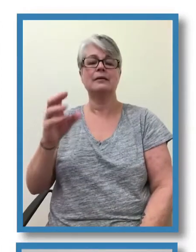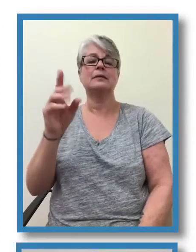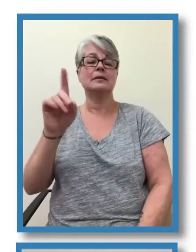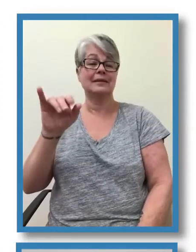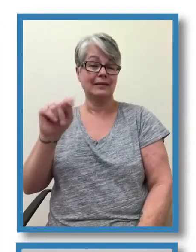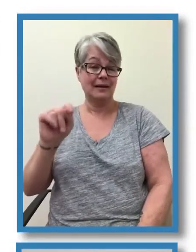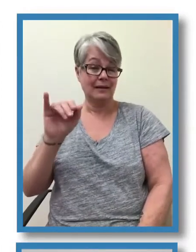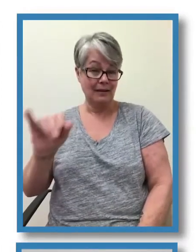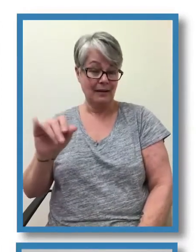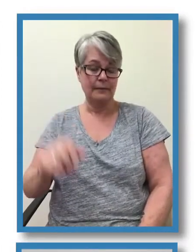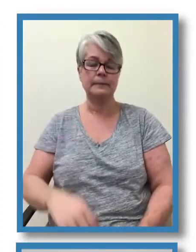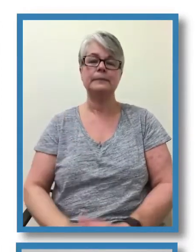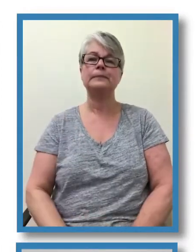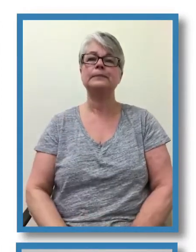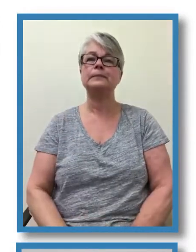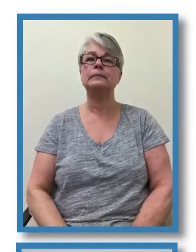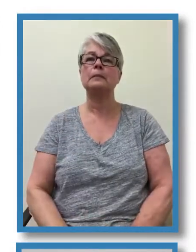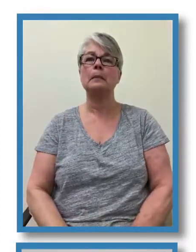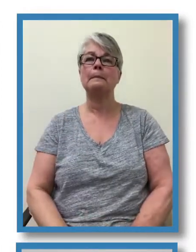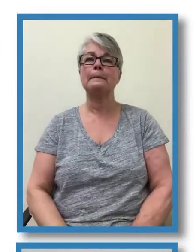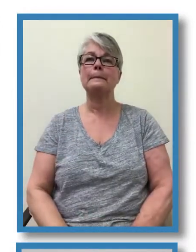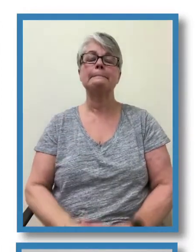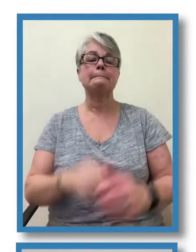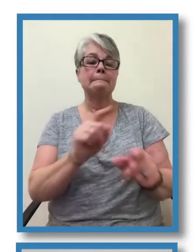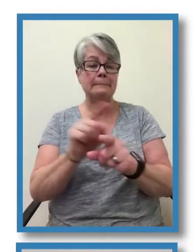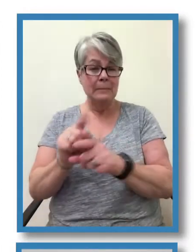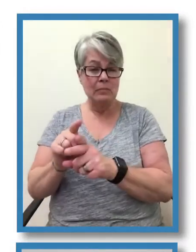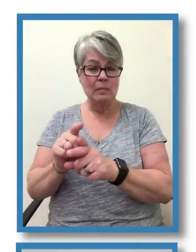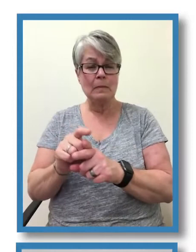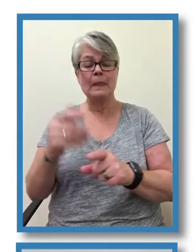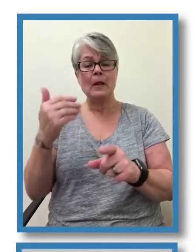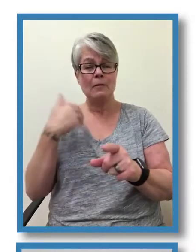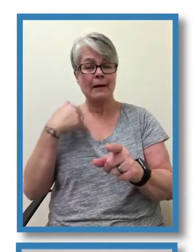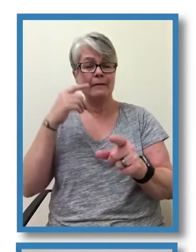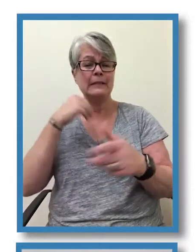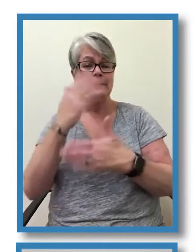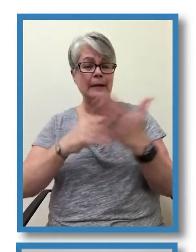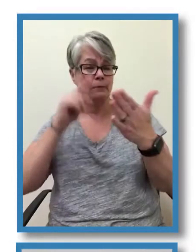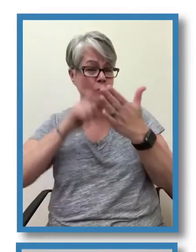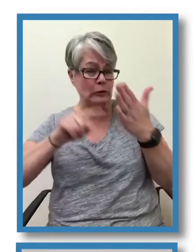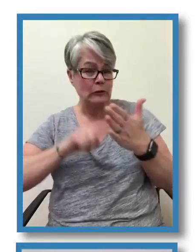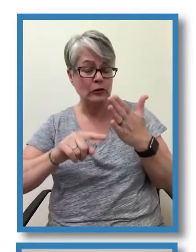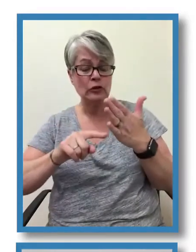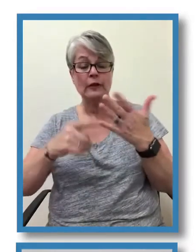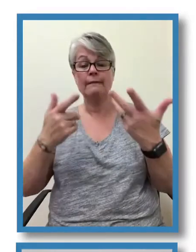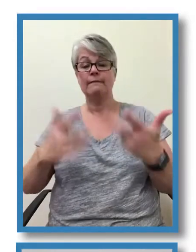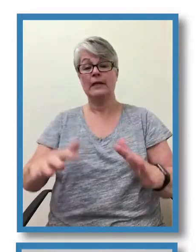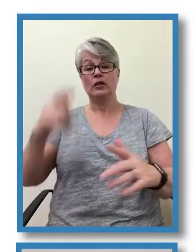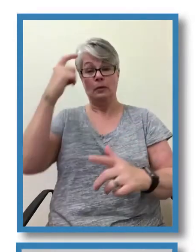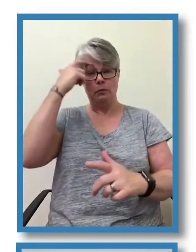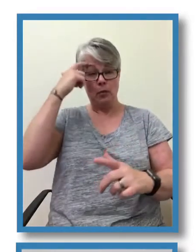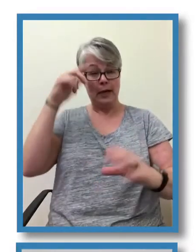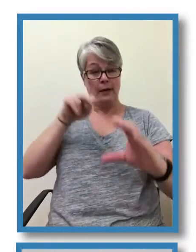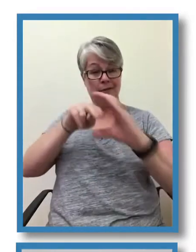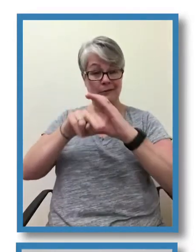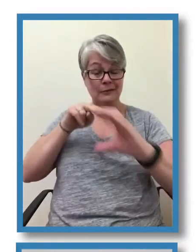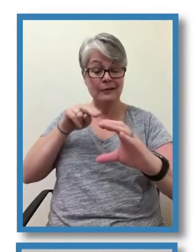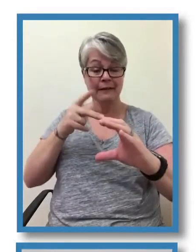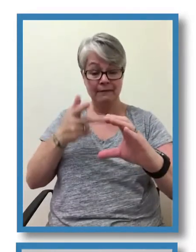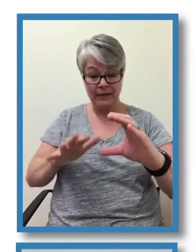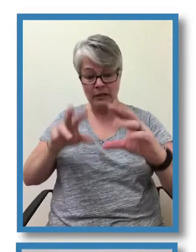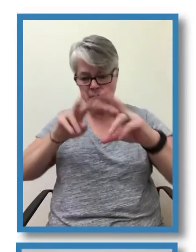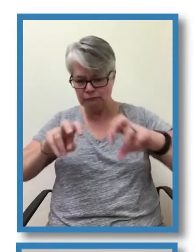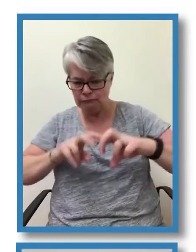people who have normal cognition, so people who have normal memory